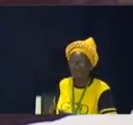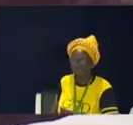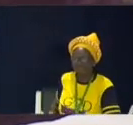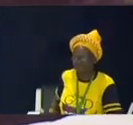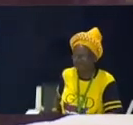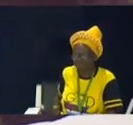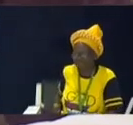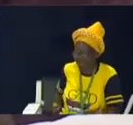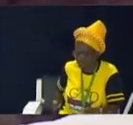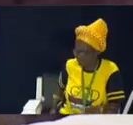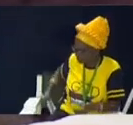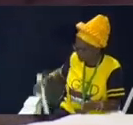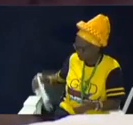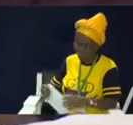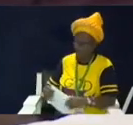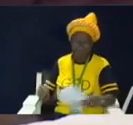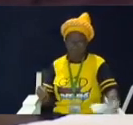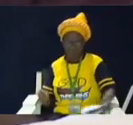We give you